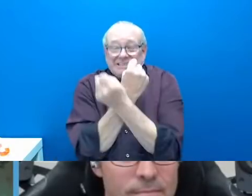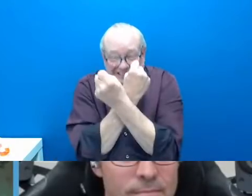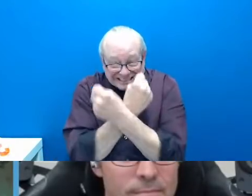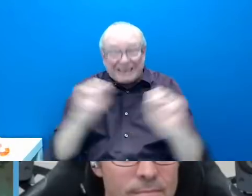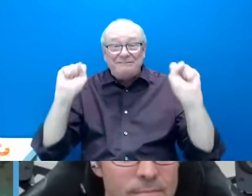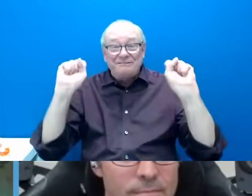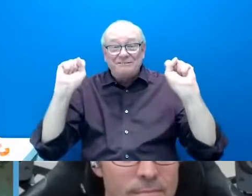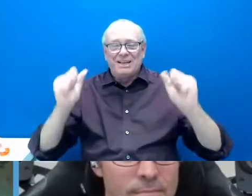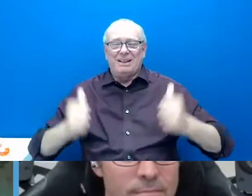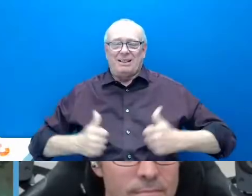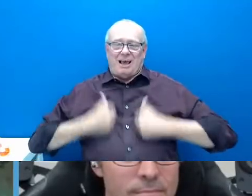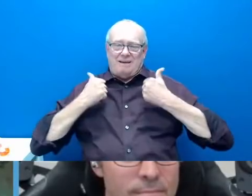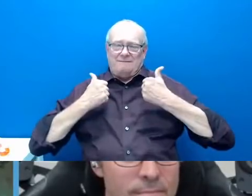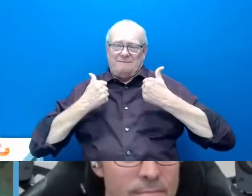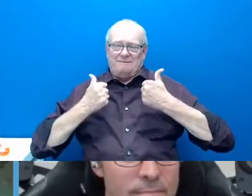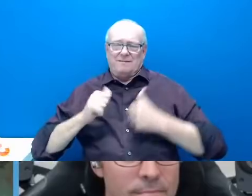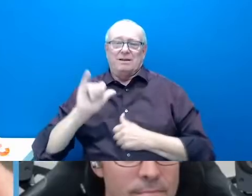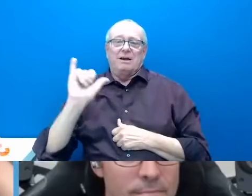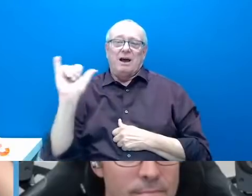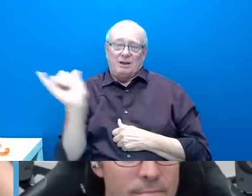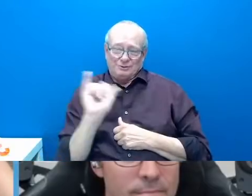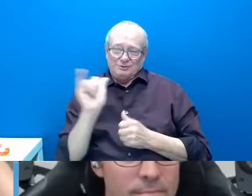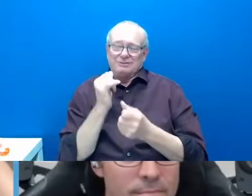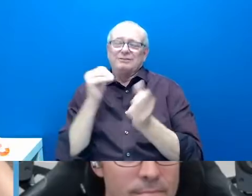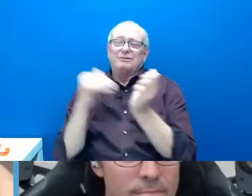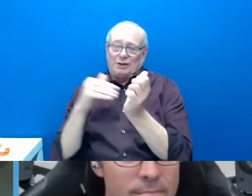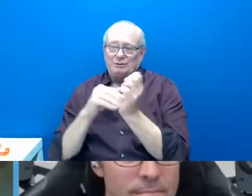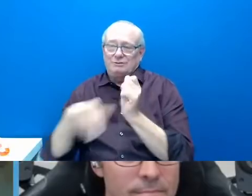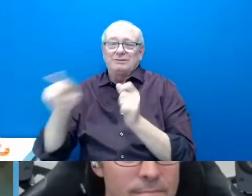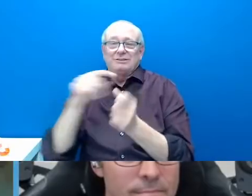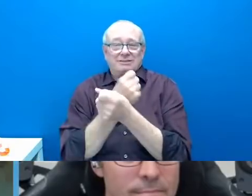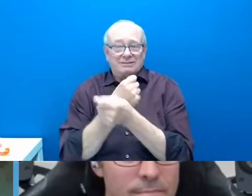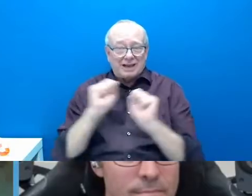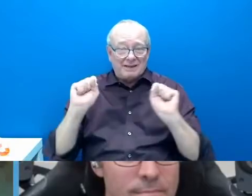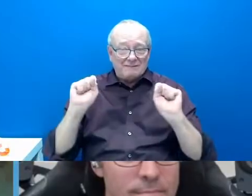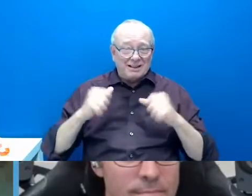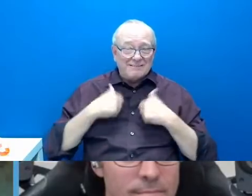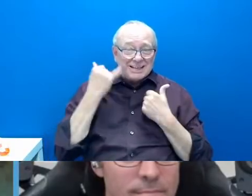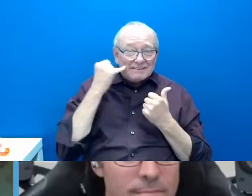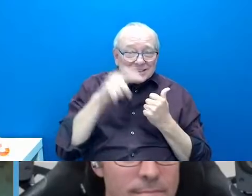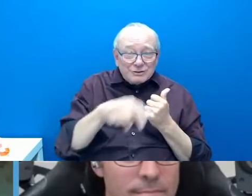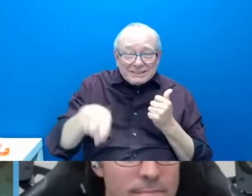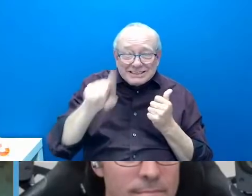So do doctors. So please seek help if you need it.